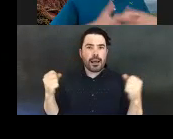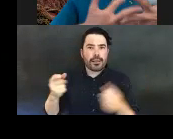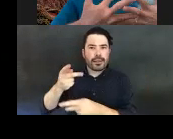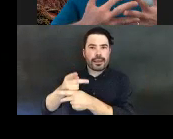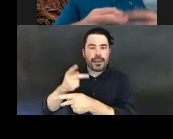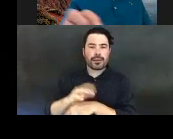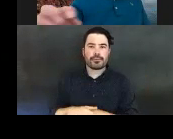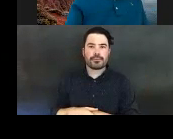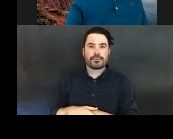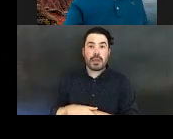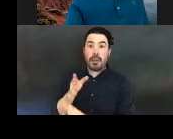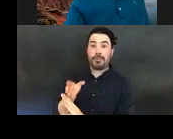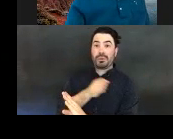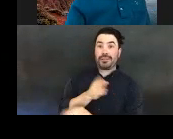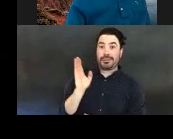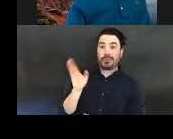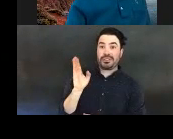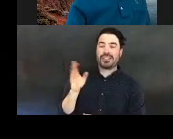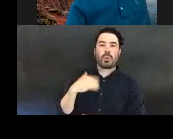we can add to this family care.